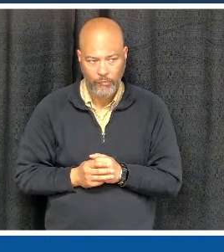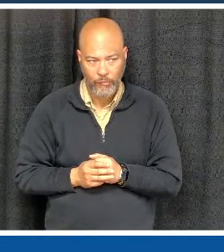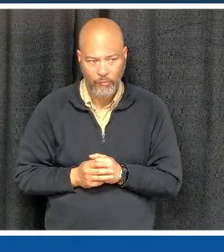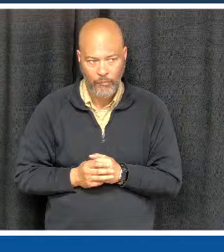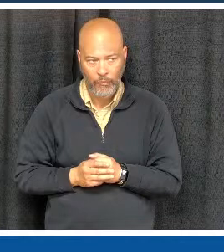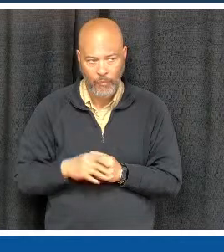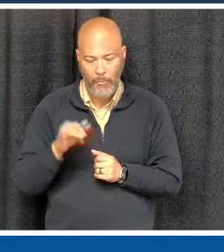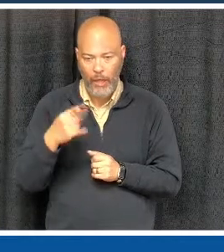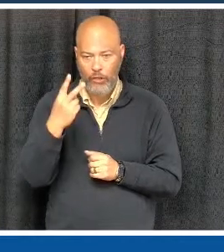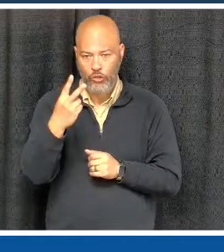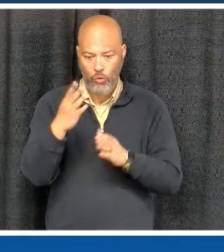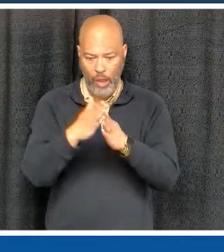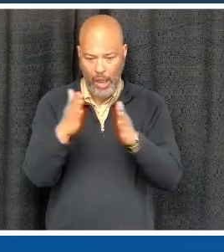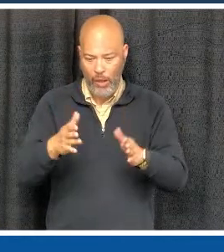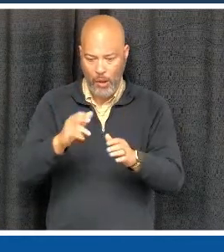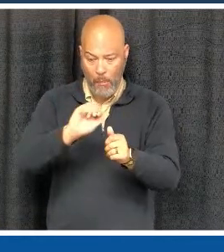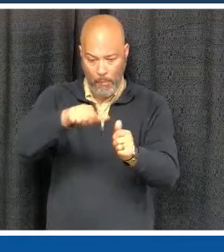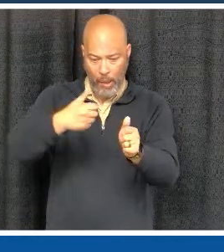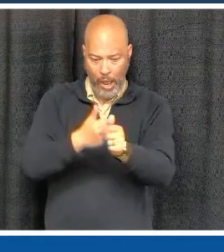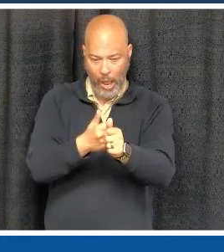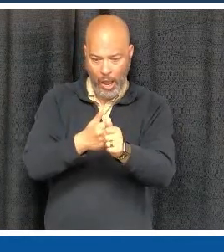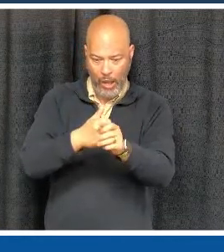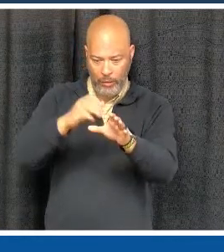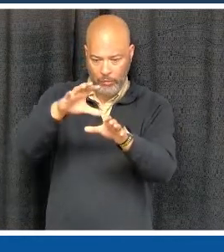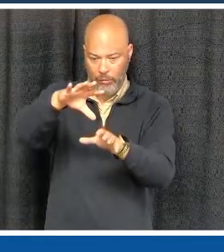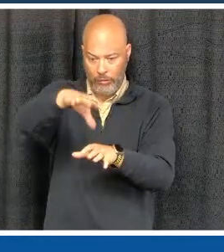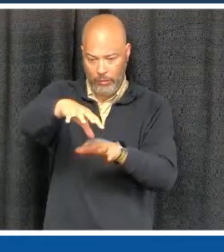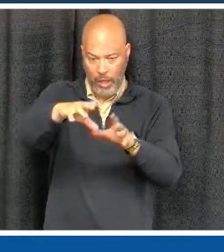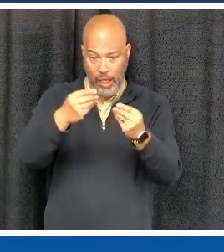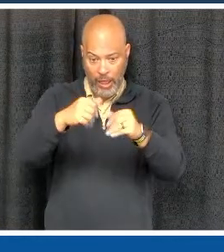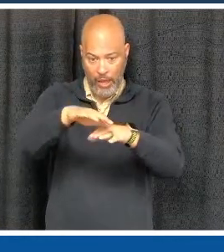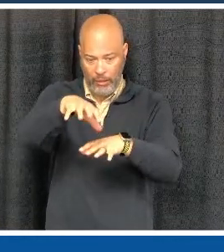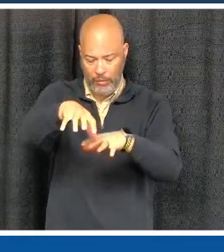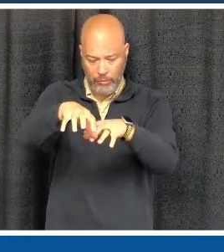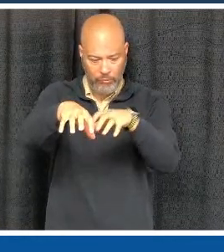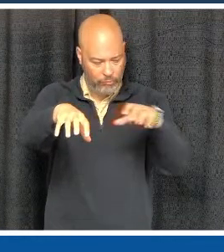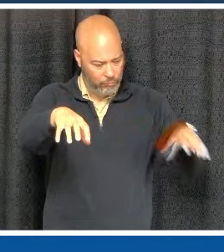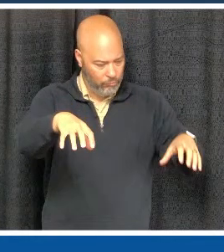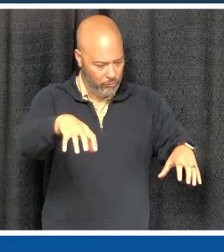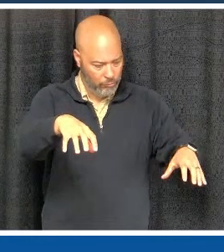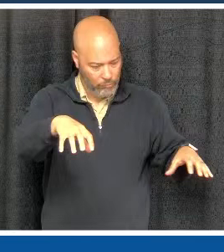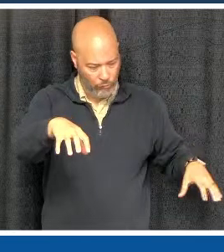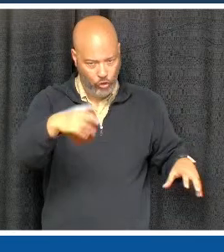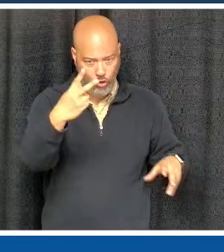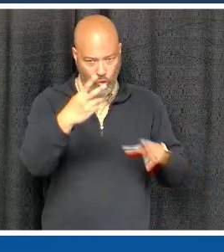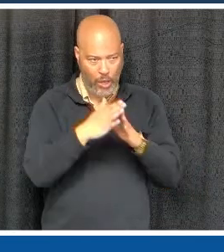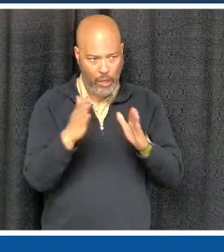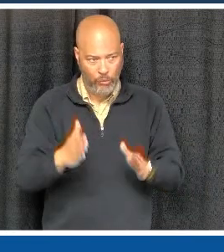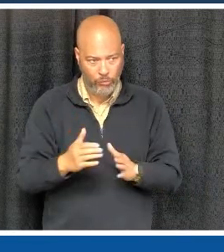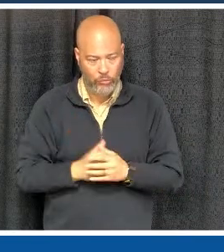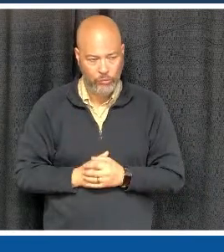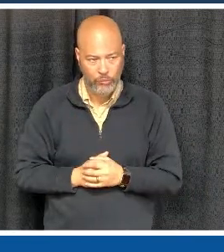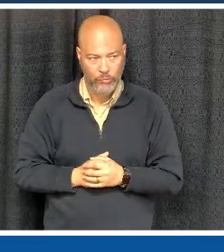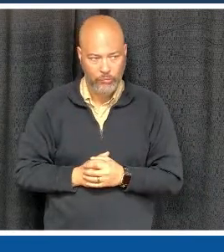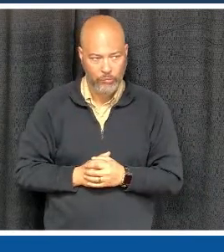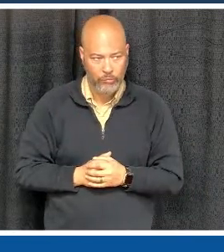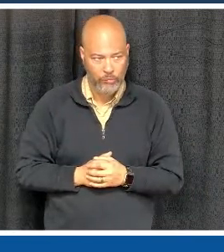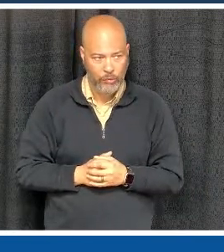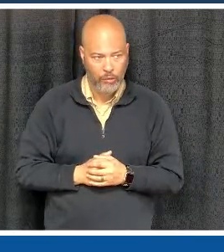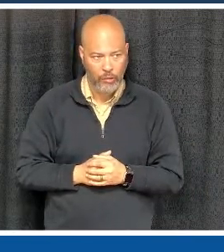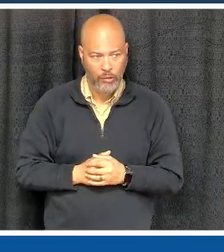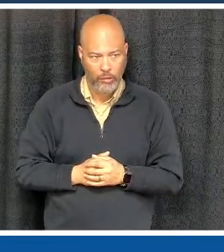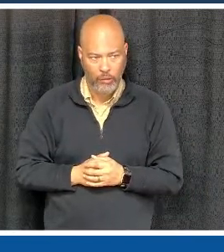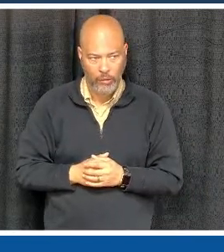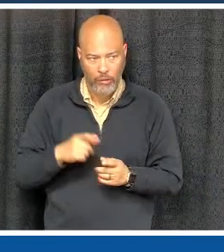And there's 2 neighboring houses that do front Needmore Road on the left side of the property. Here's from, I believe,